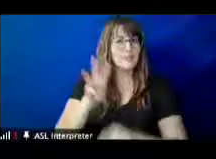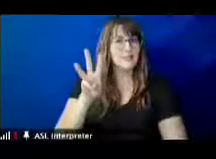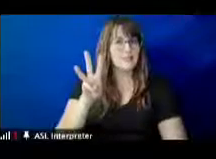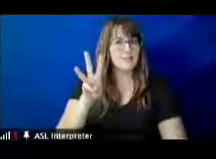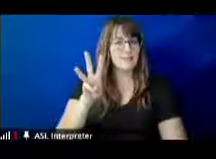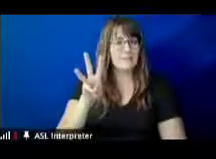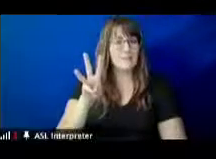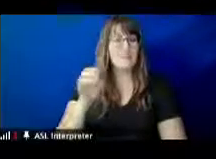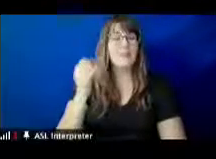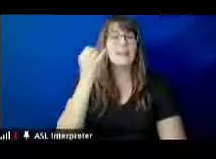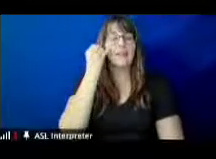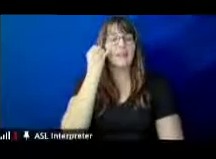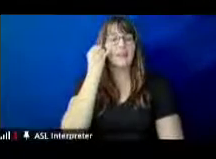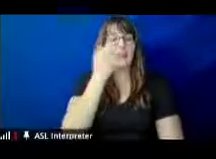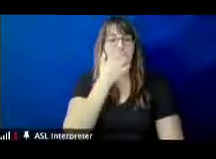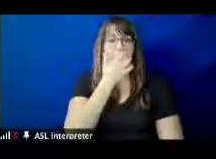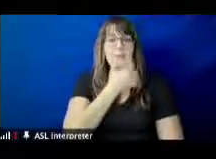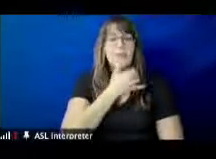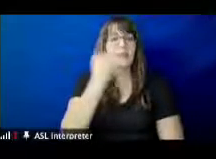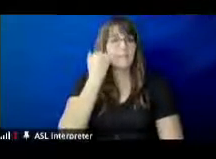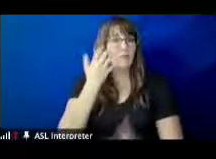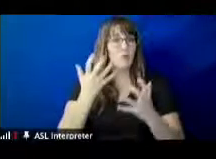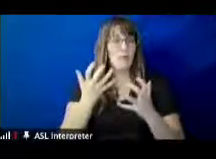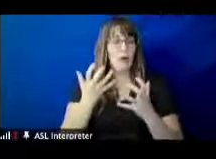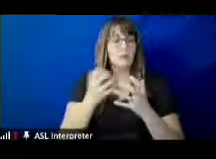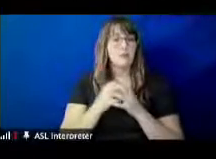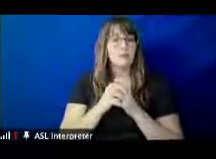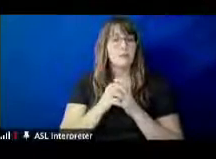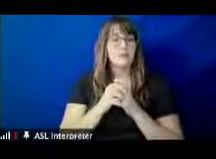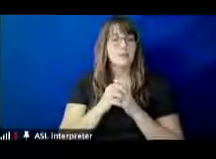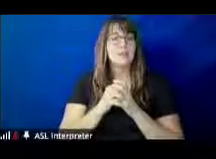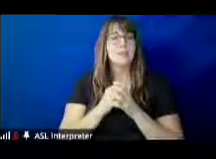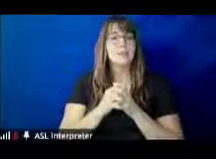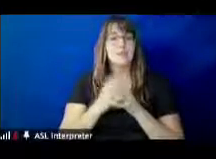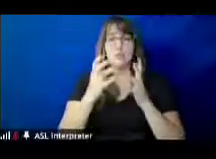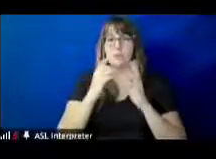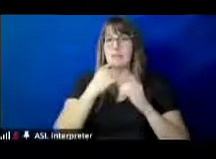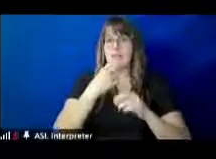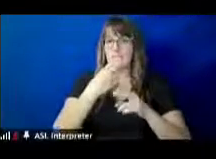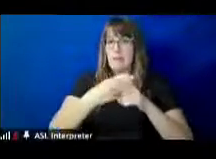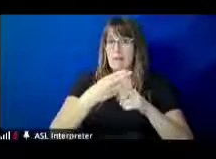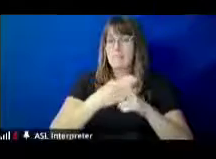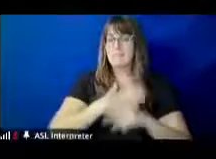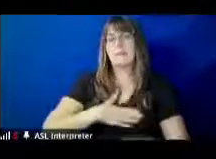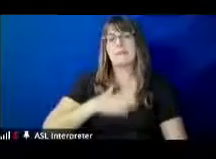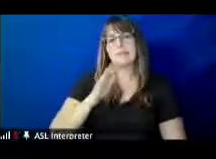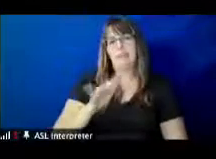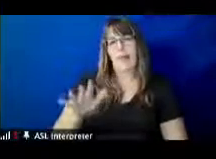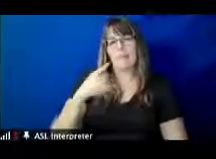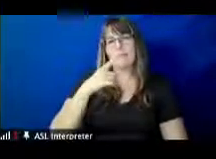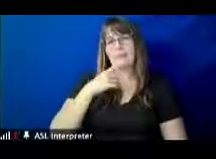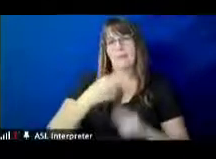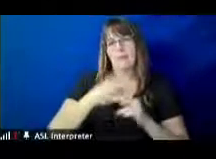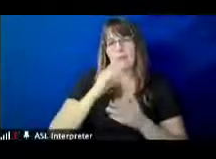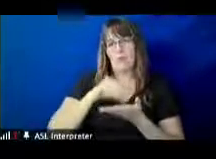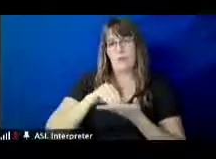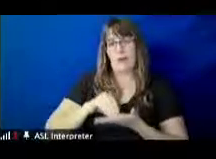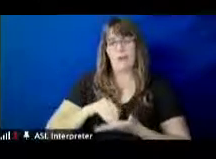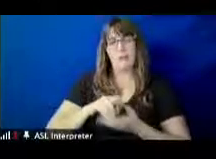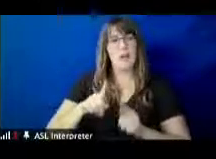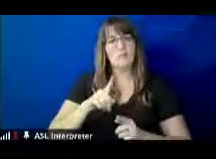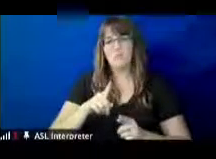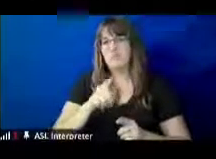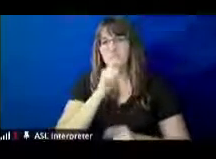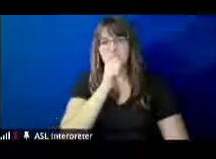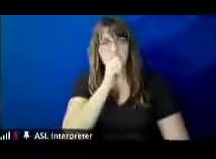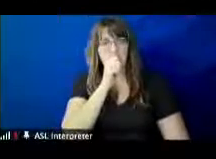If you would like to give your name, please state and spell it for the record. You are not required to